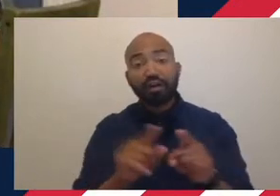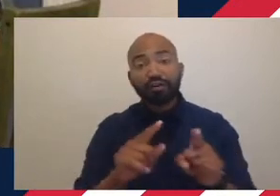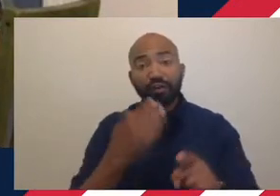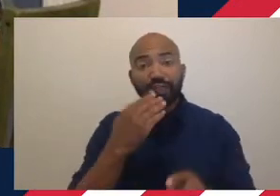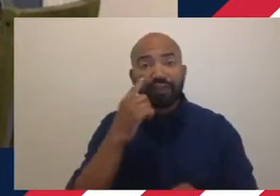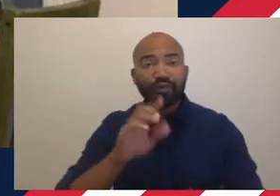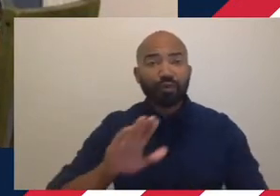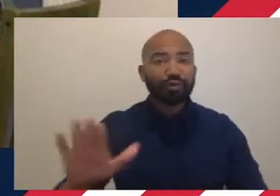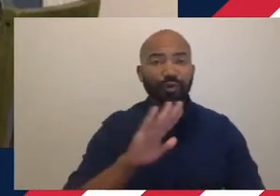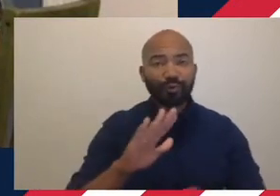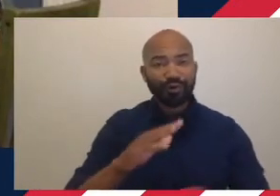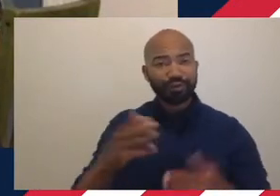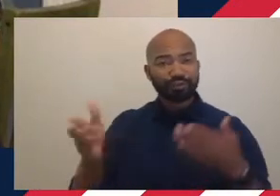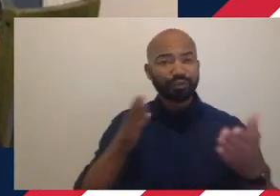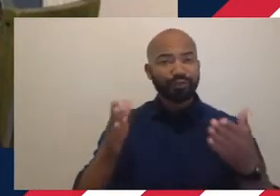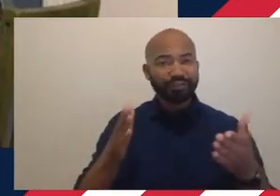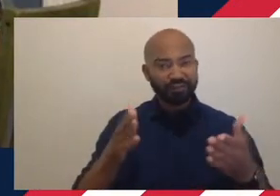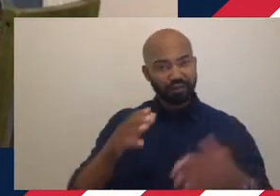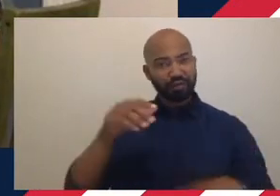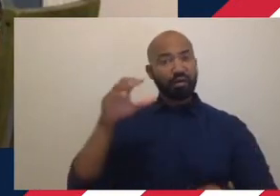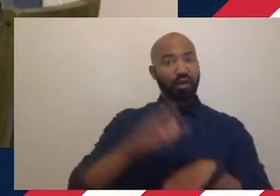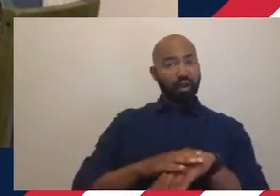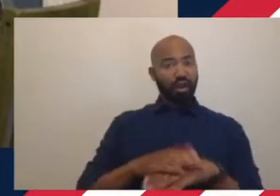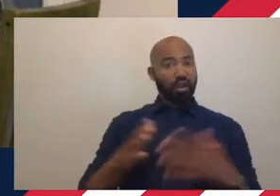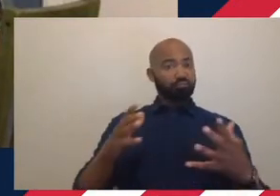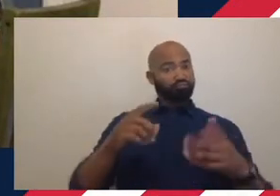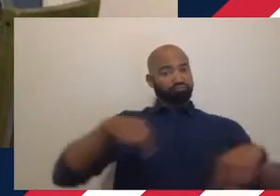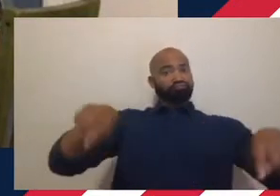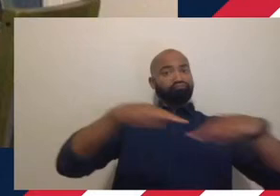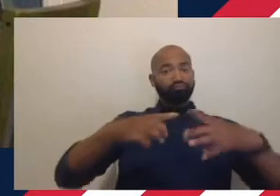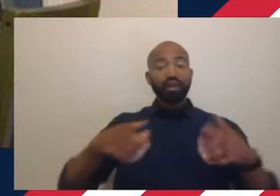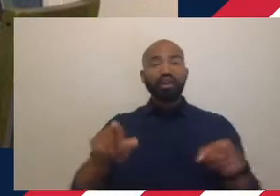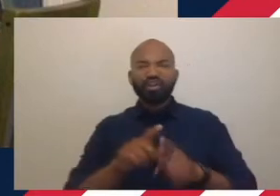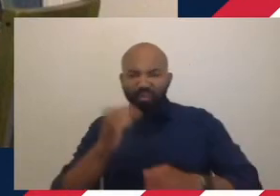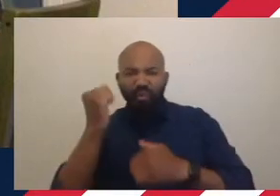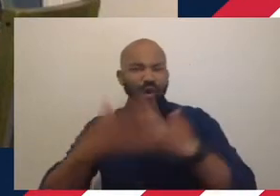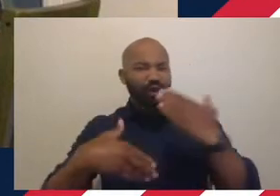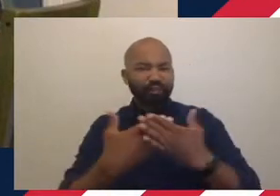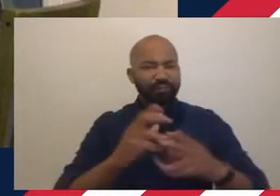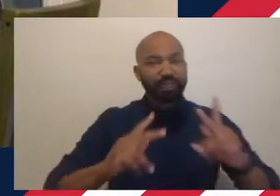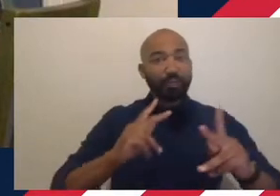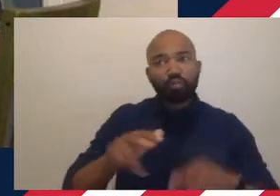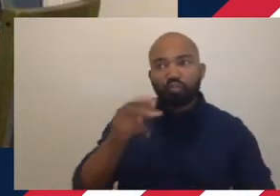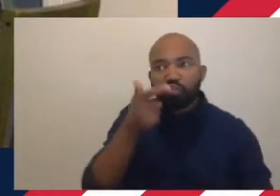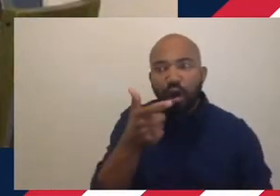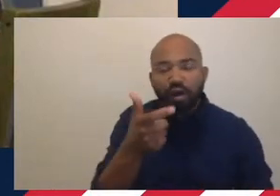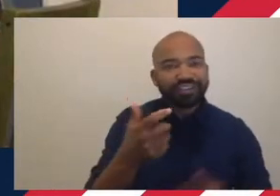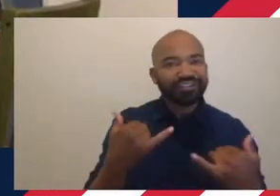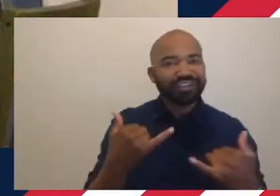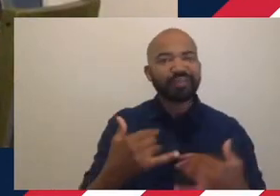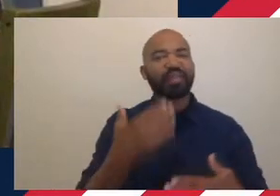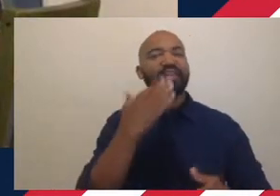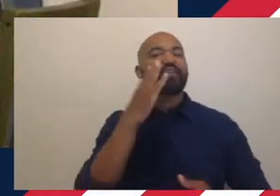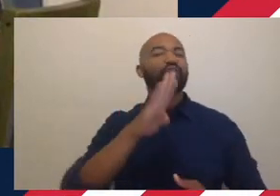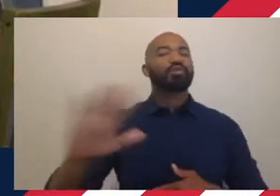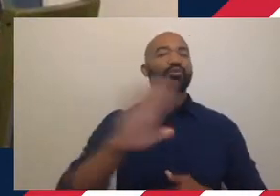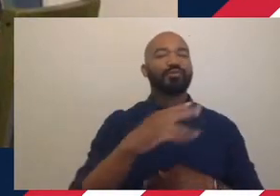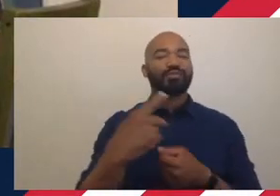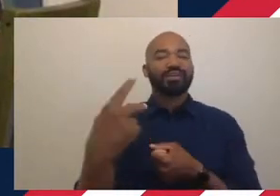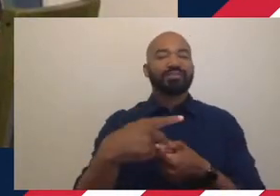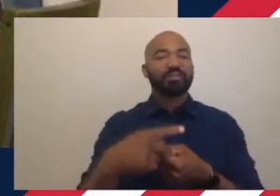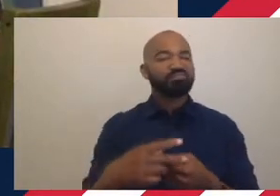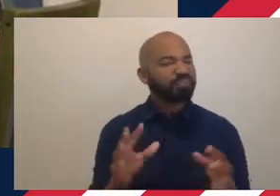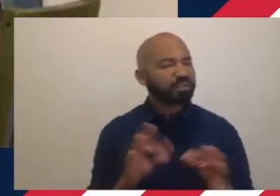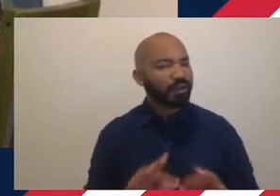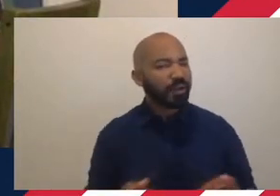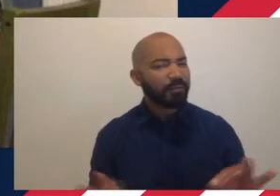and thank you to everybody watching today for your participation. It is so critically important that every voice